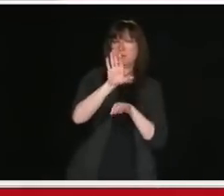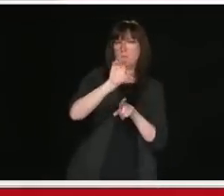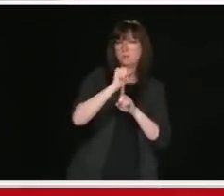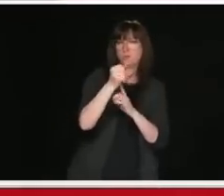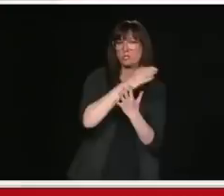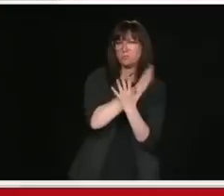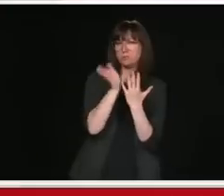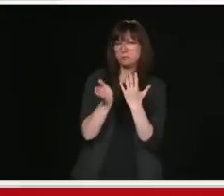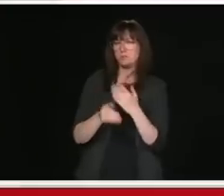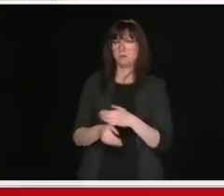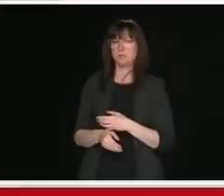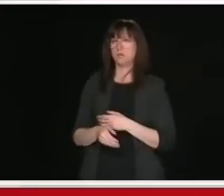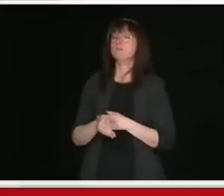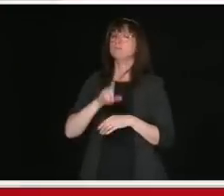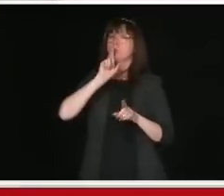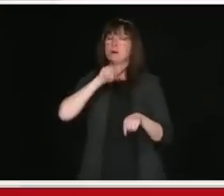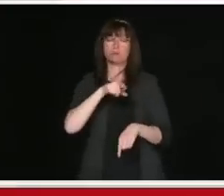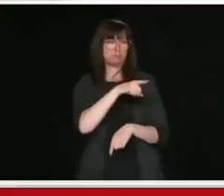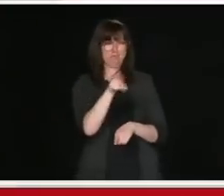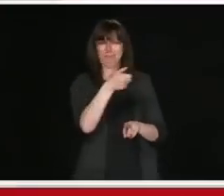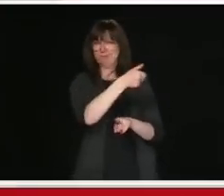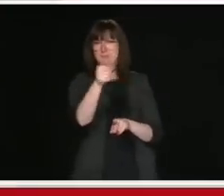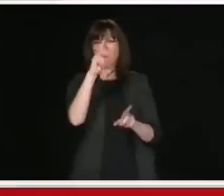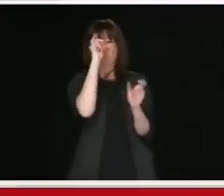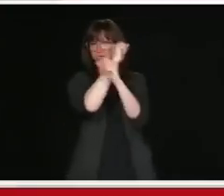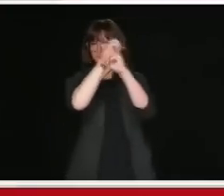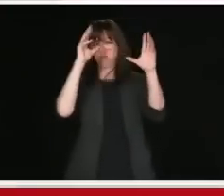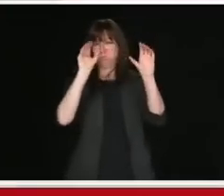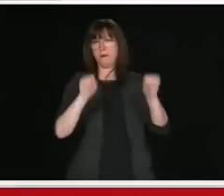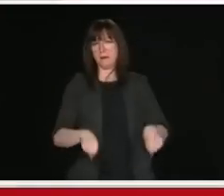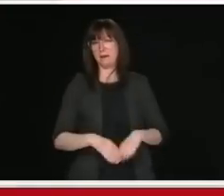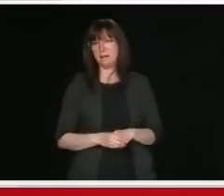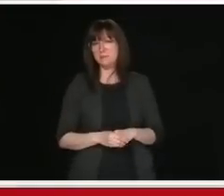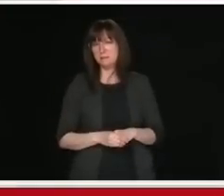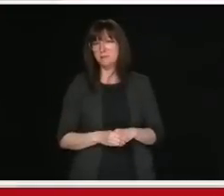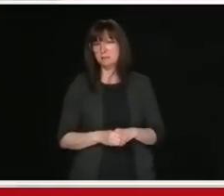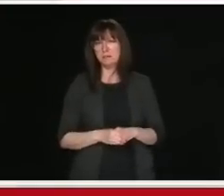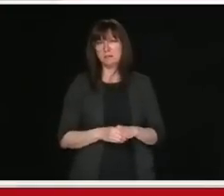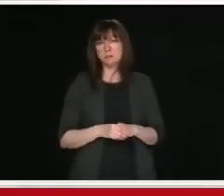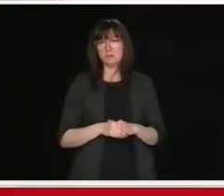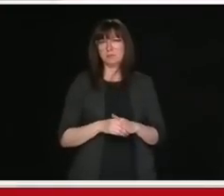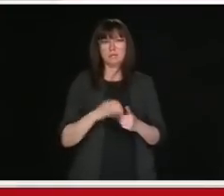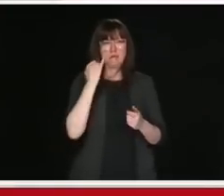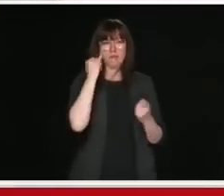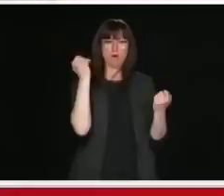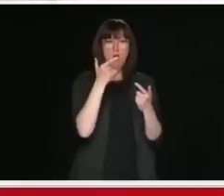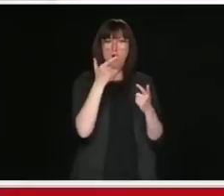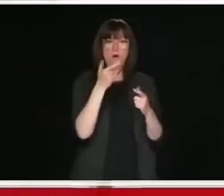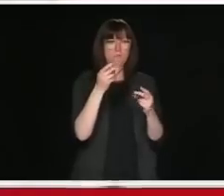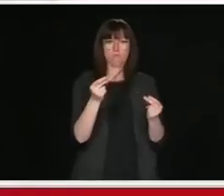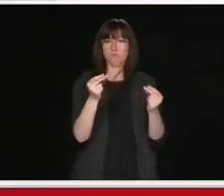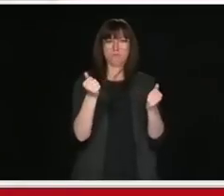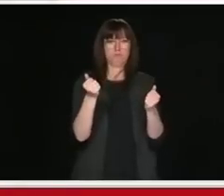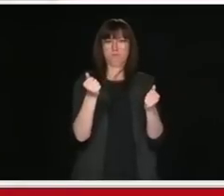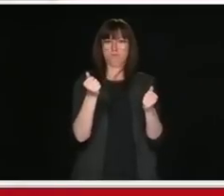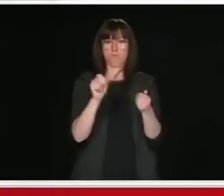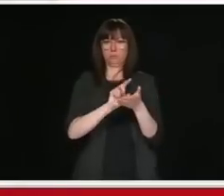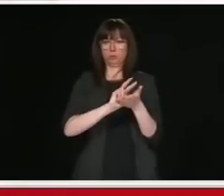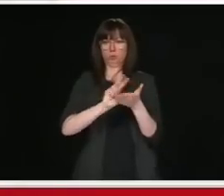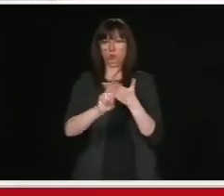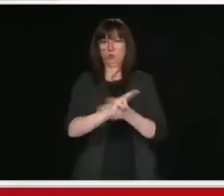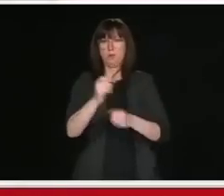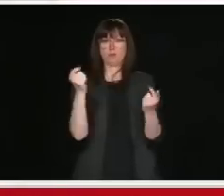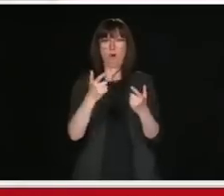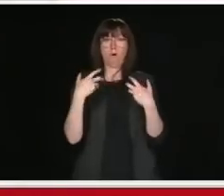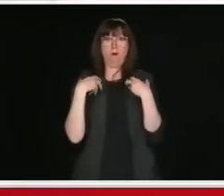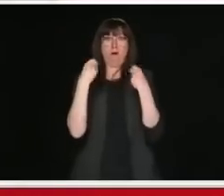that shows everything from everyone gets suddenly better within the next few weeks to this situation just keeps